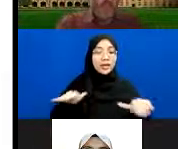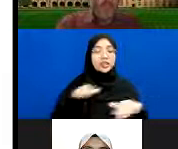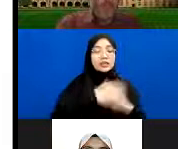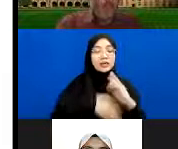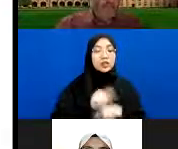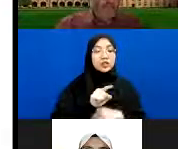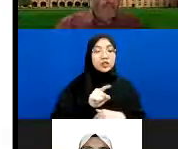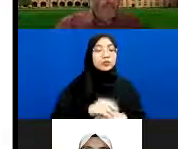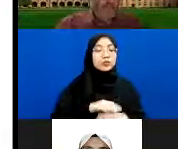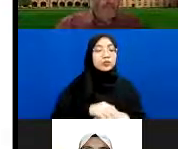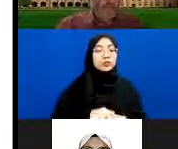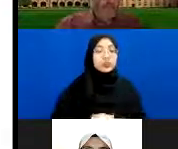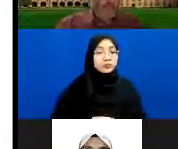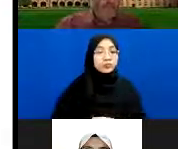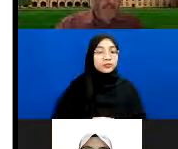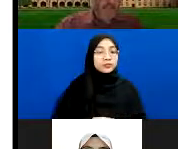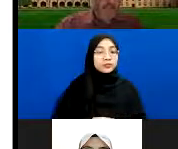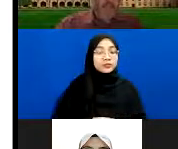and concerns.